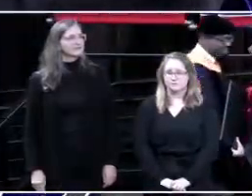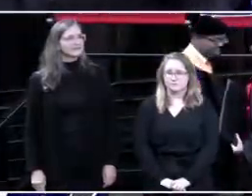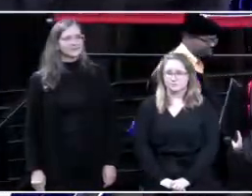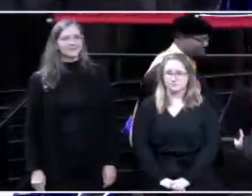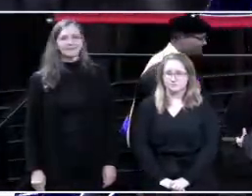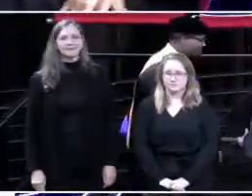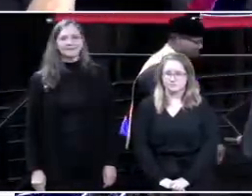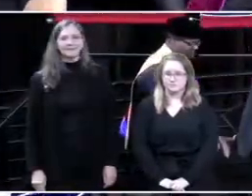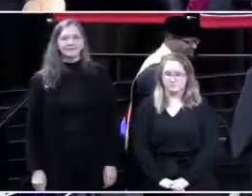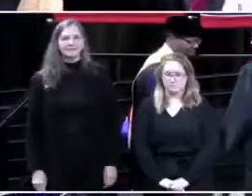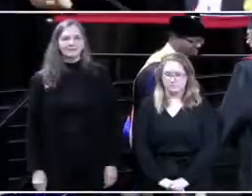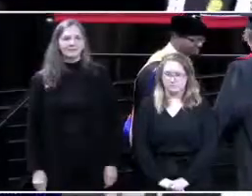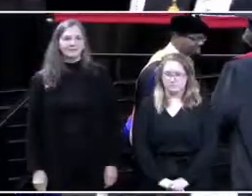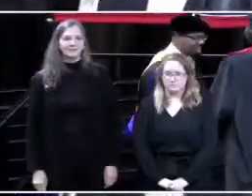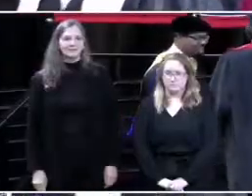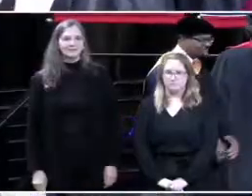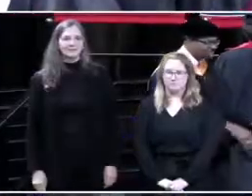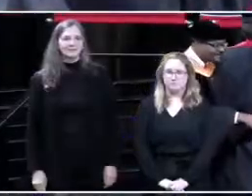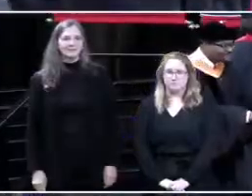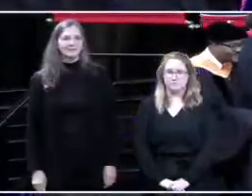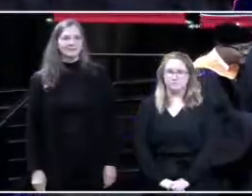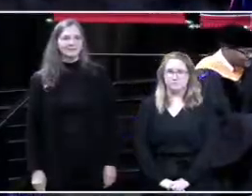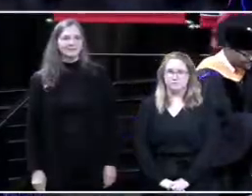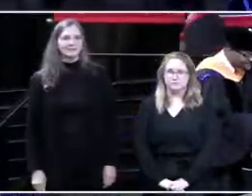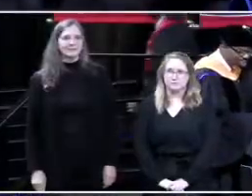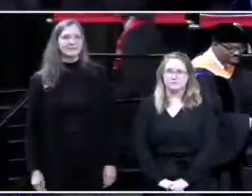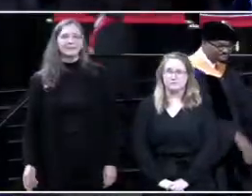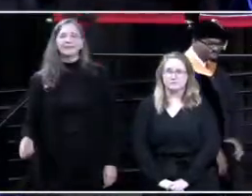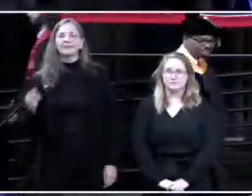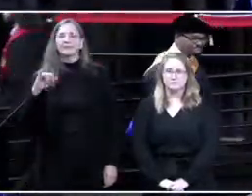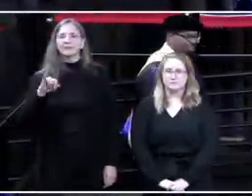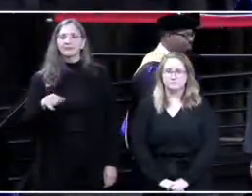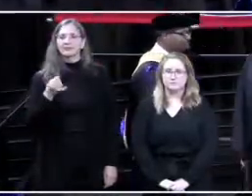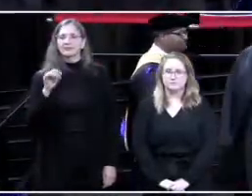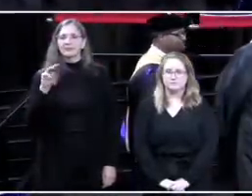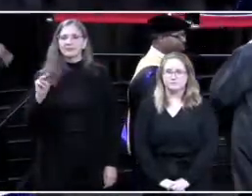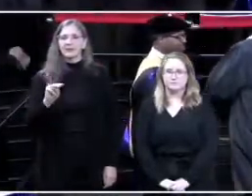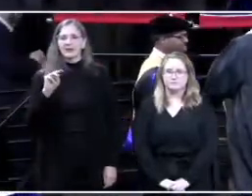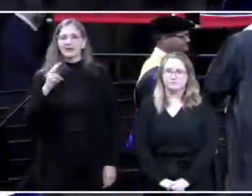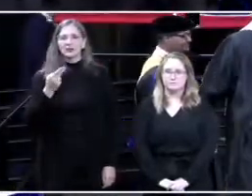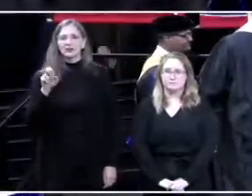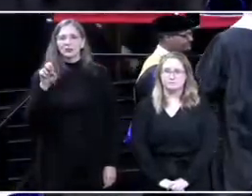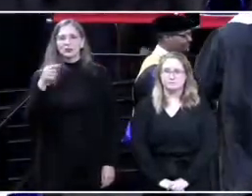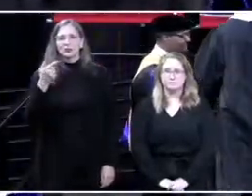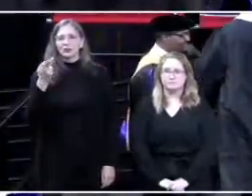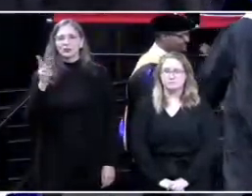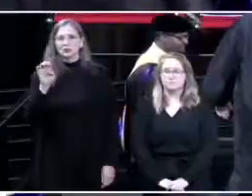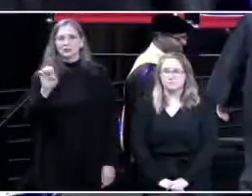Jordan Melhewens.